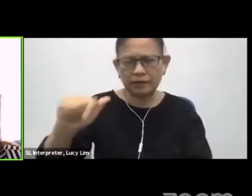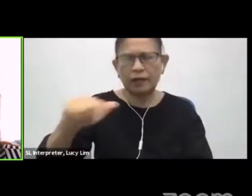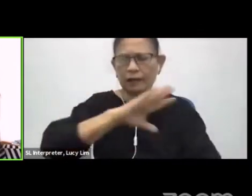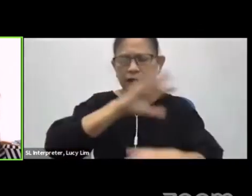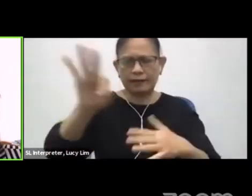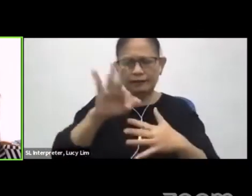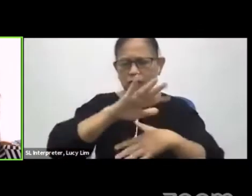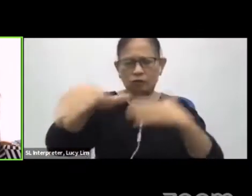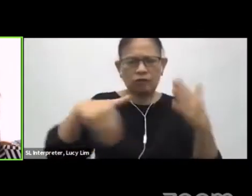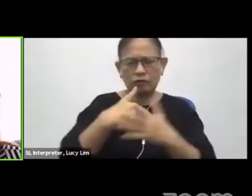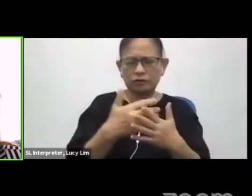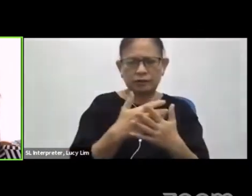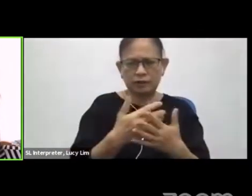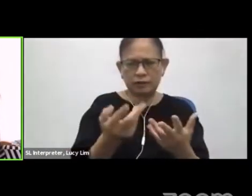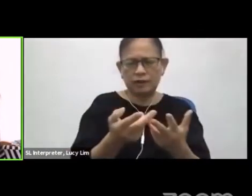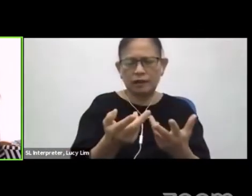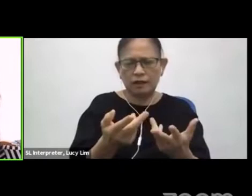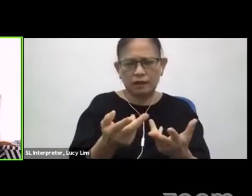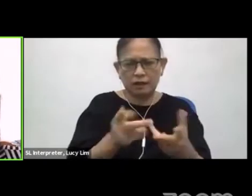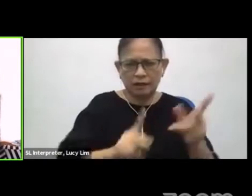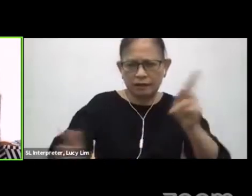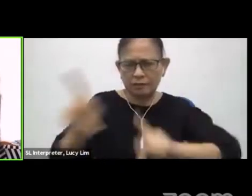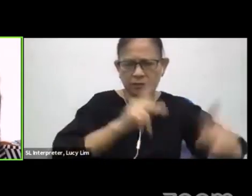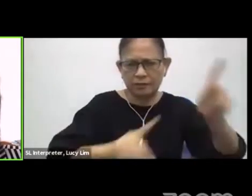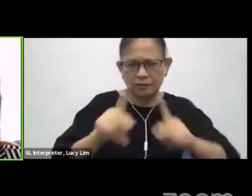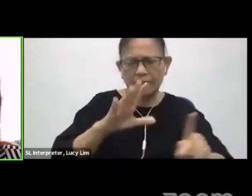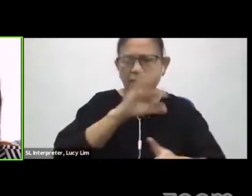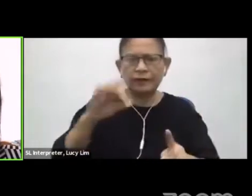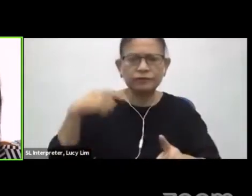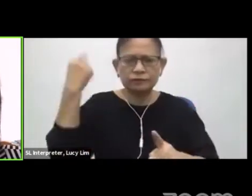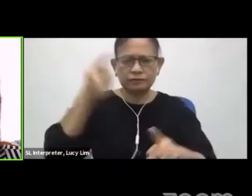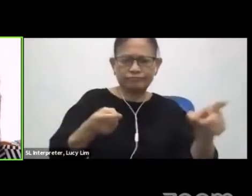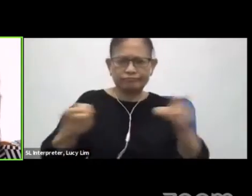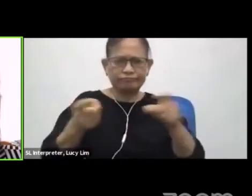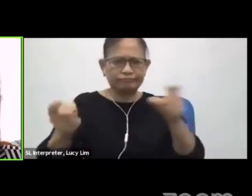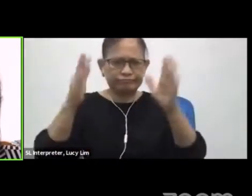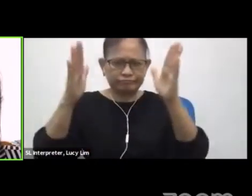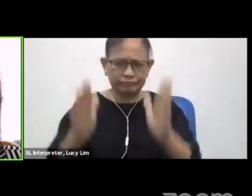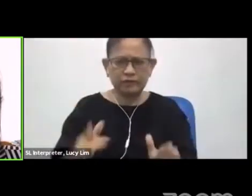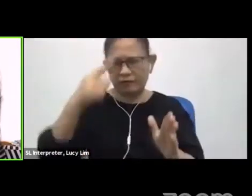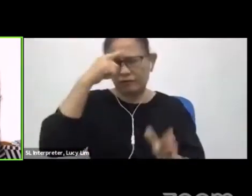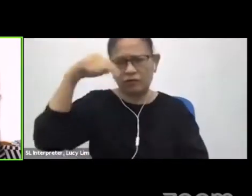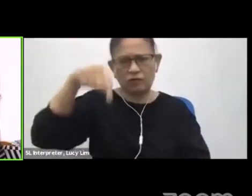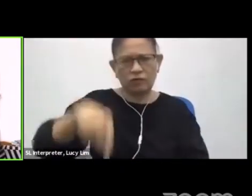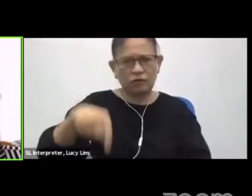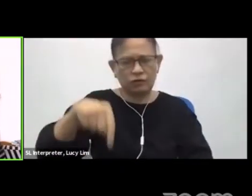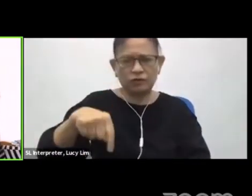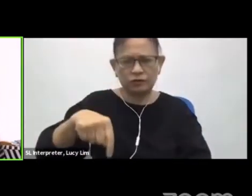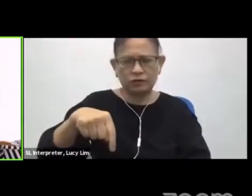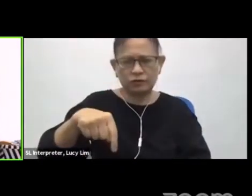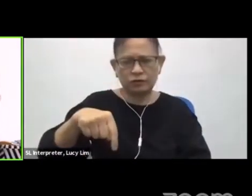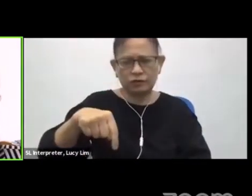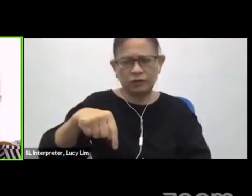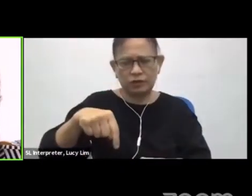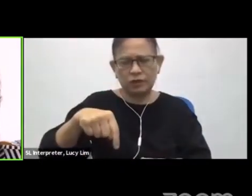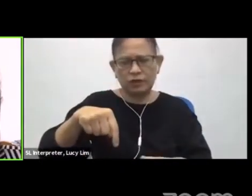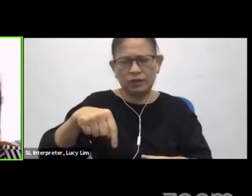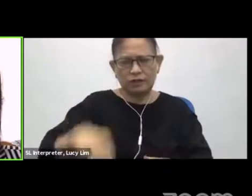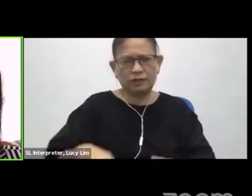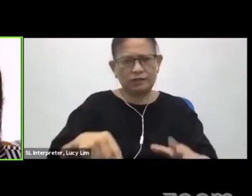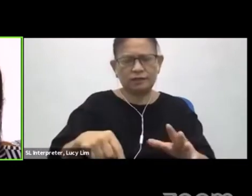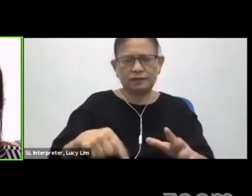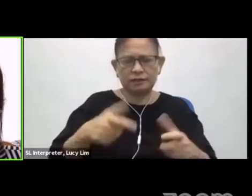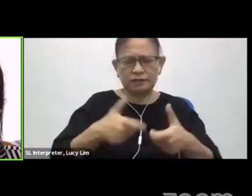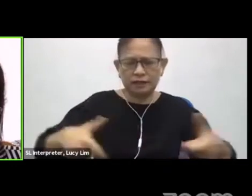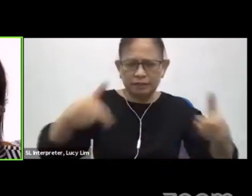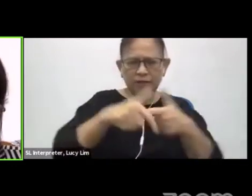then great thanks to the convener, Dr. Chivong, and your very able team. So with that, I